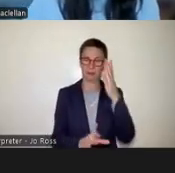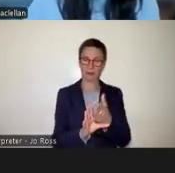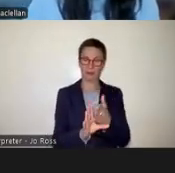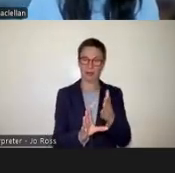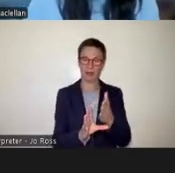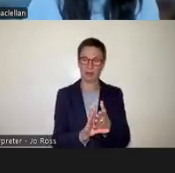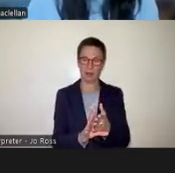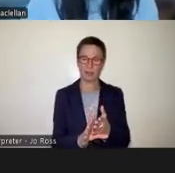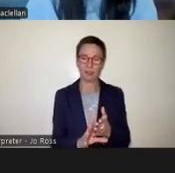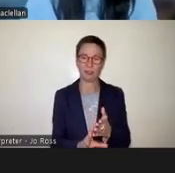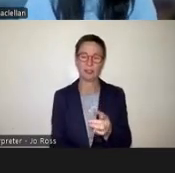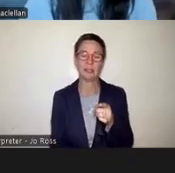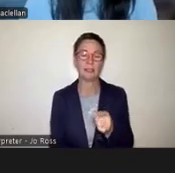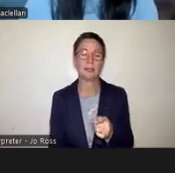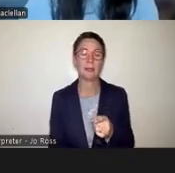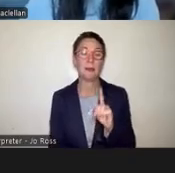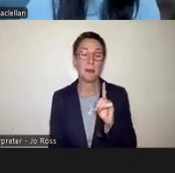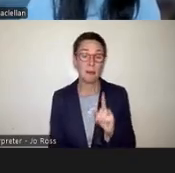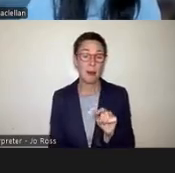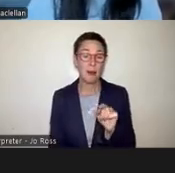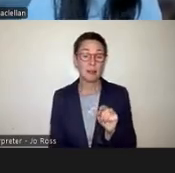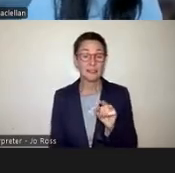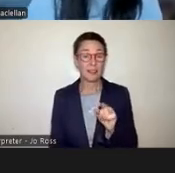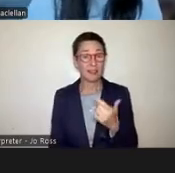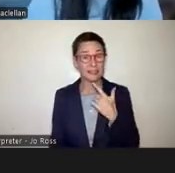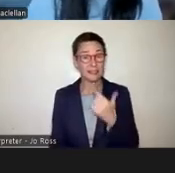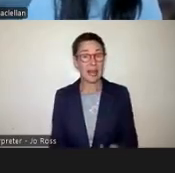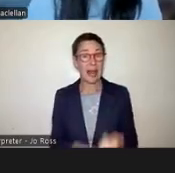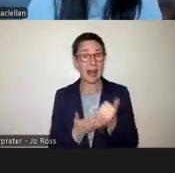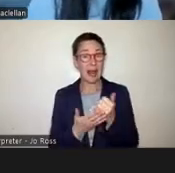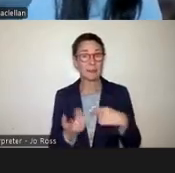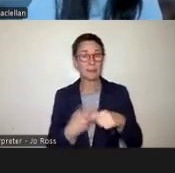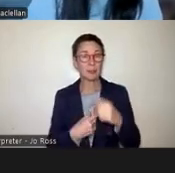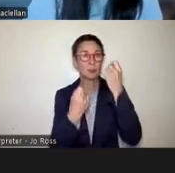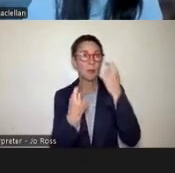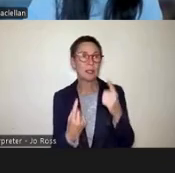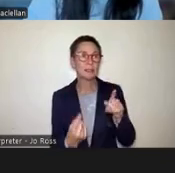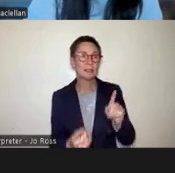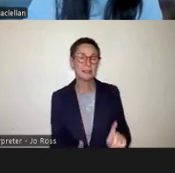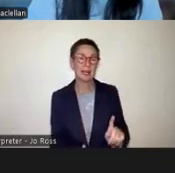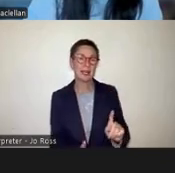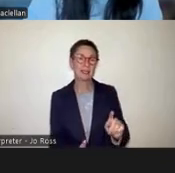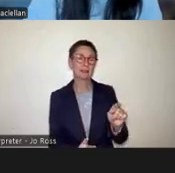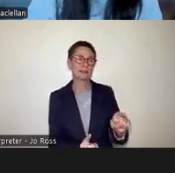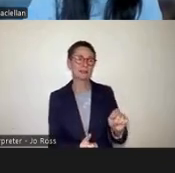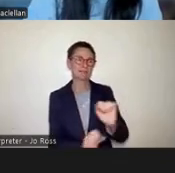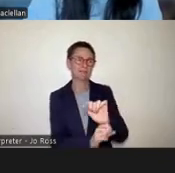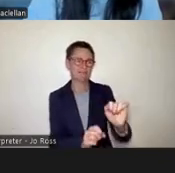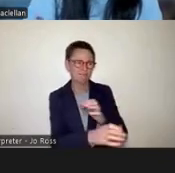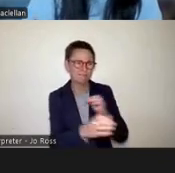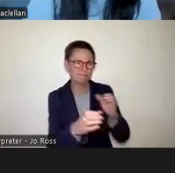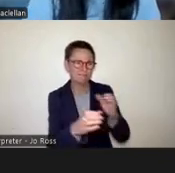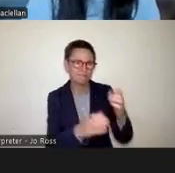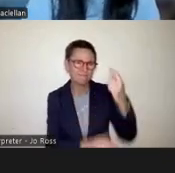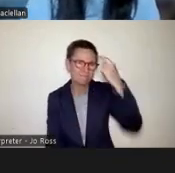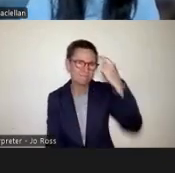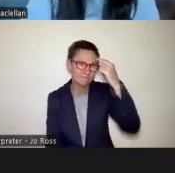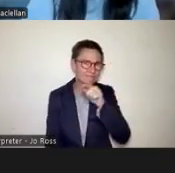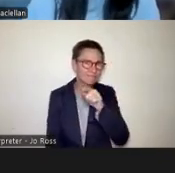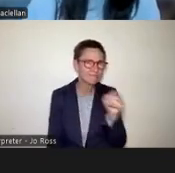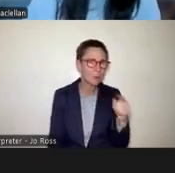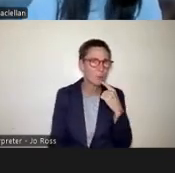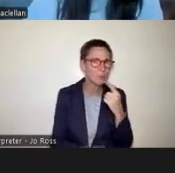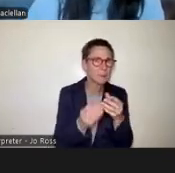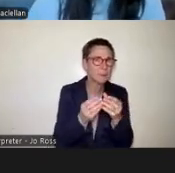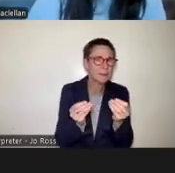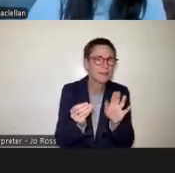or the things that we're talking about. But actually, it really helps us to understand that that kind of bit that's missing for